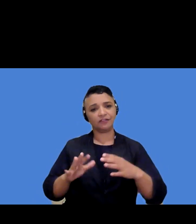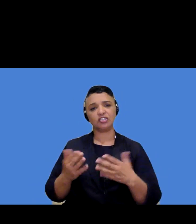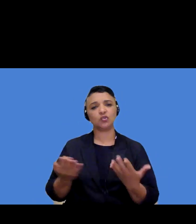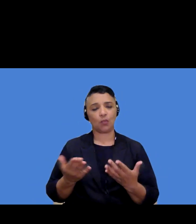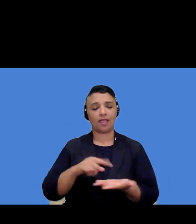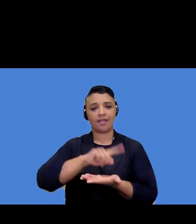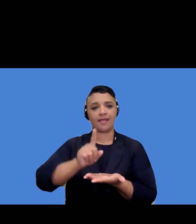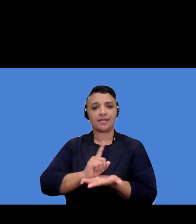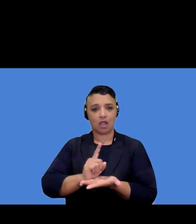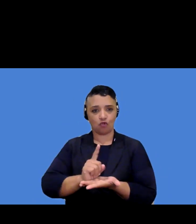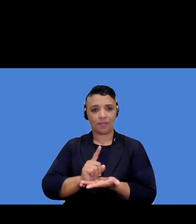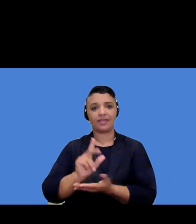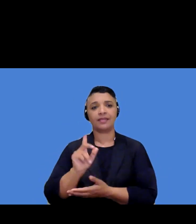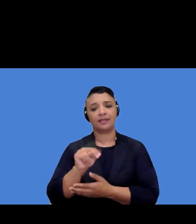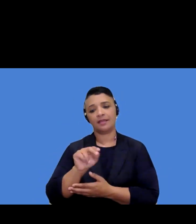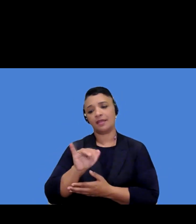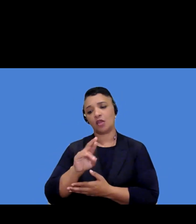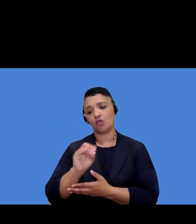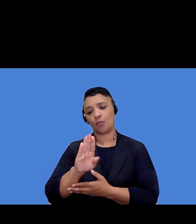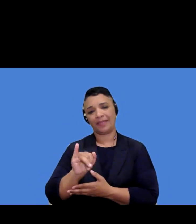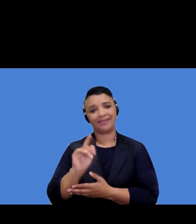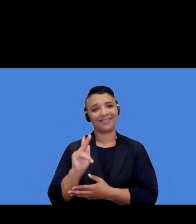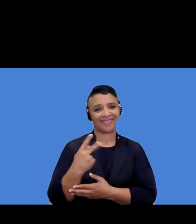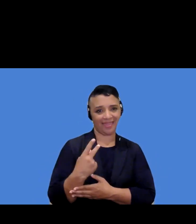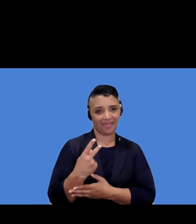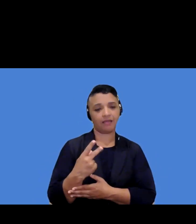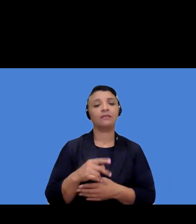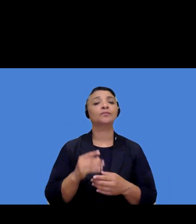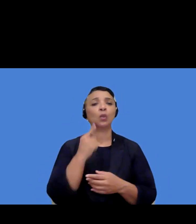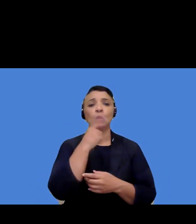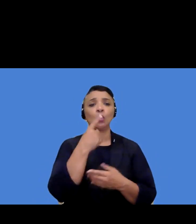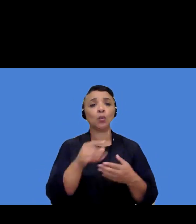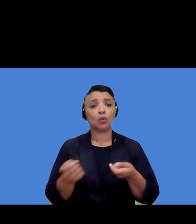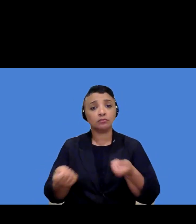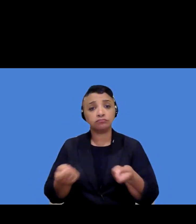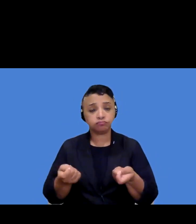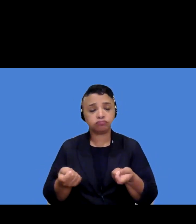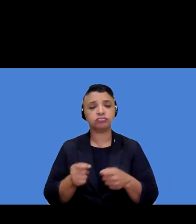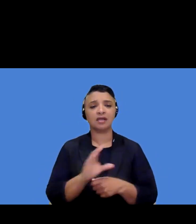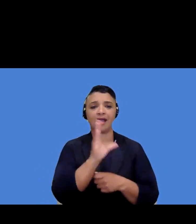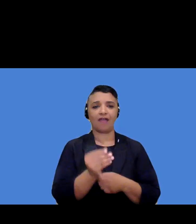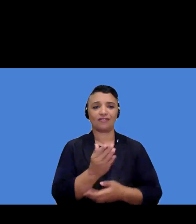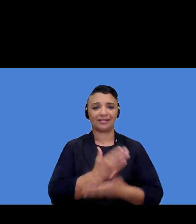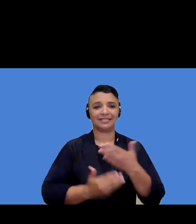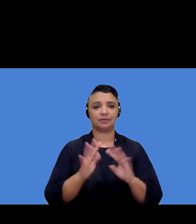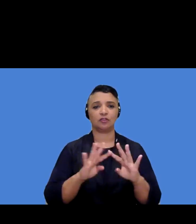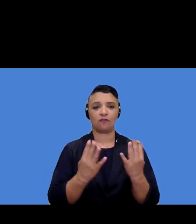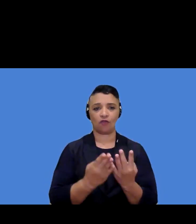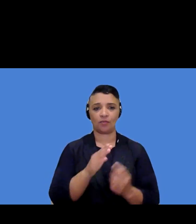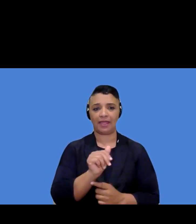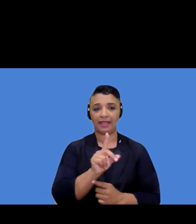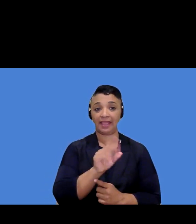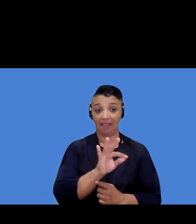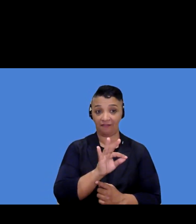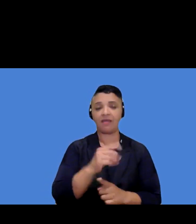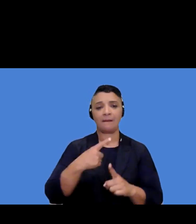it was led by the African Disability Forum with the support of the International Disability